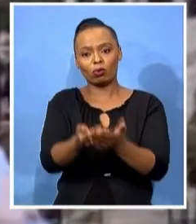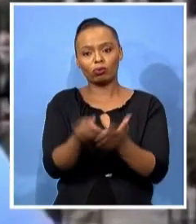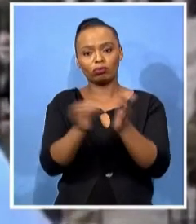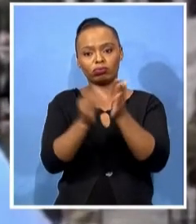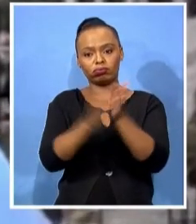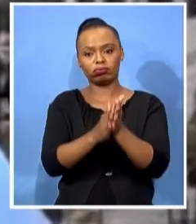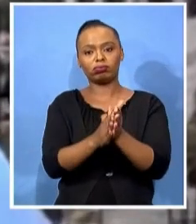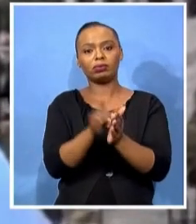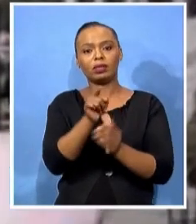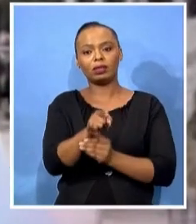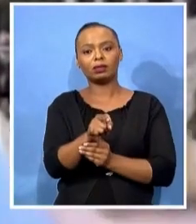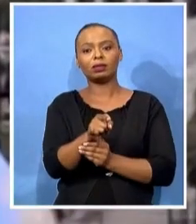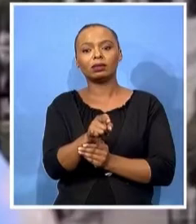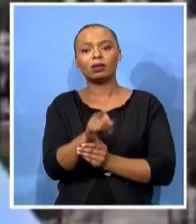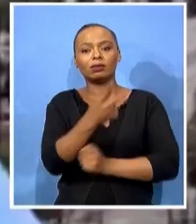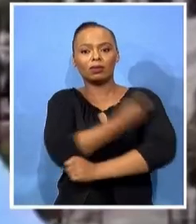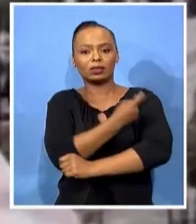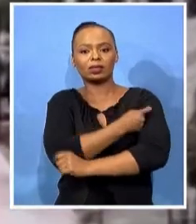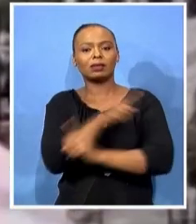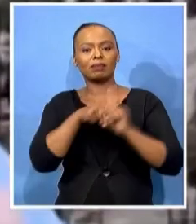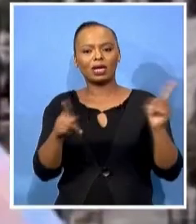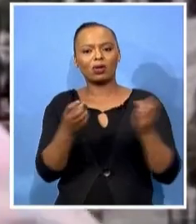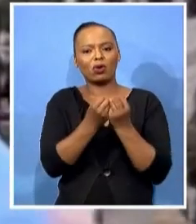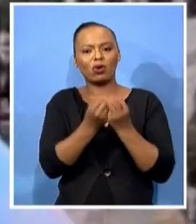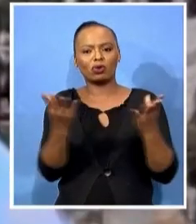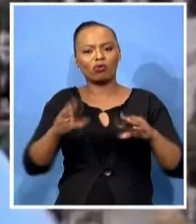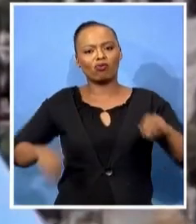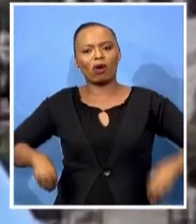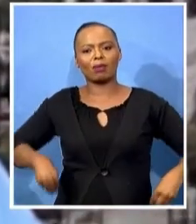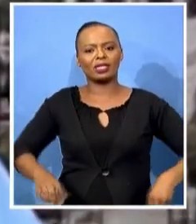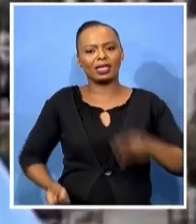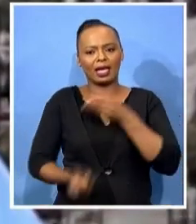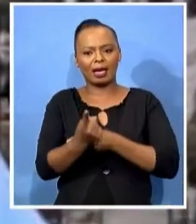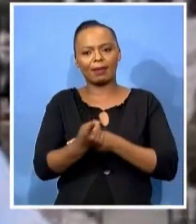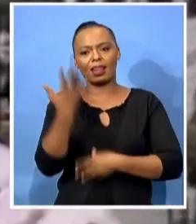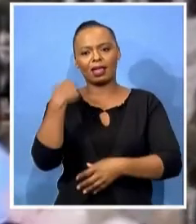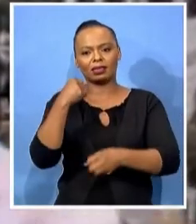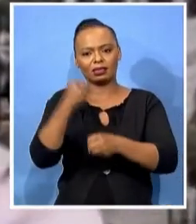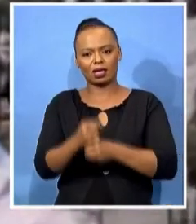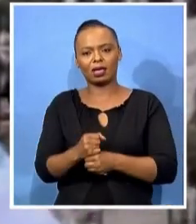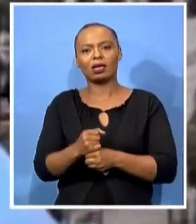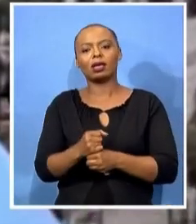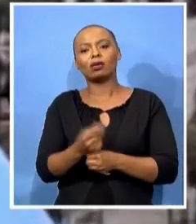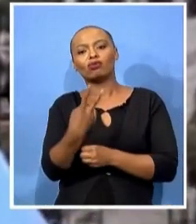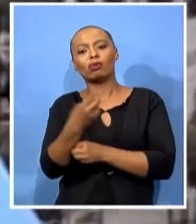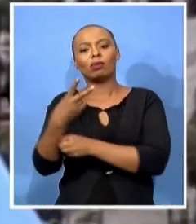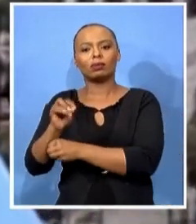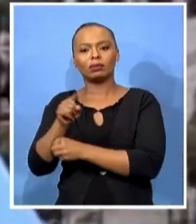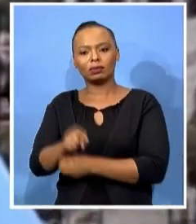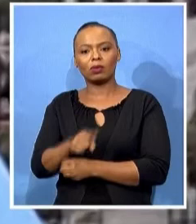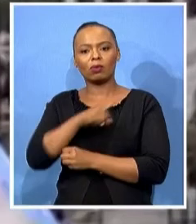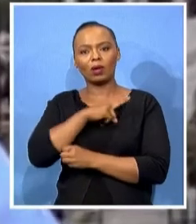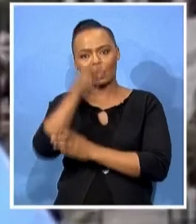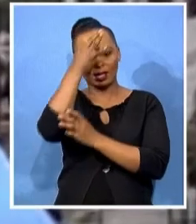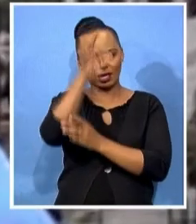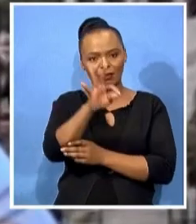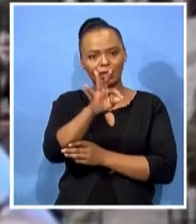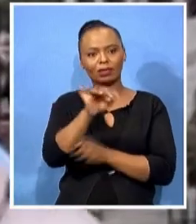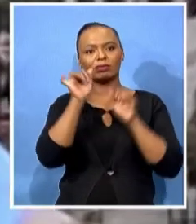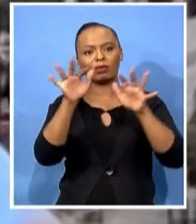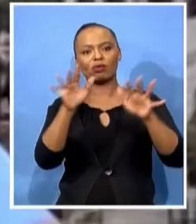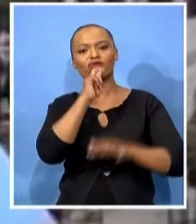during COVID-19 last year, the public cannot trust the government, and how will the minister ensure that